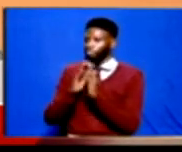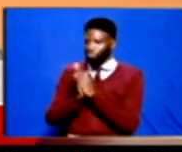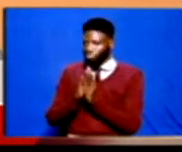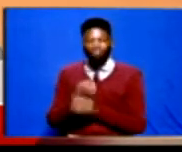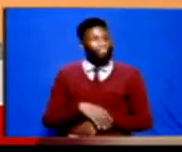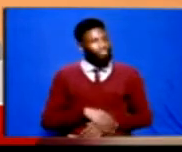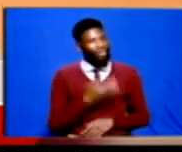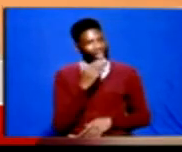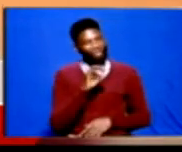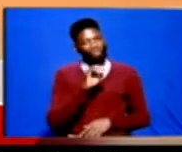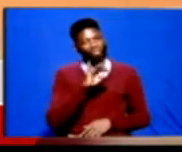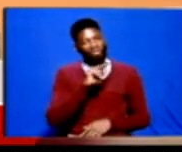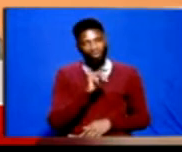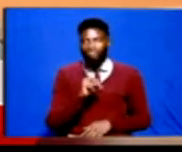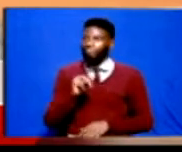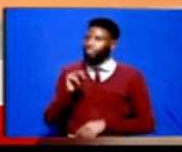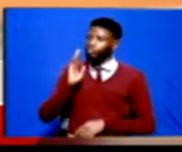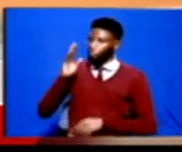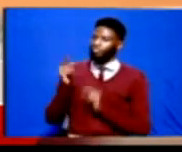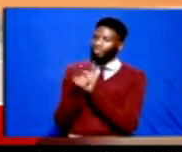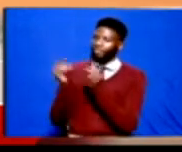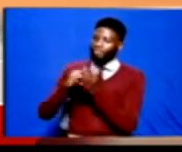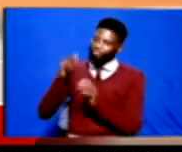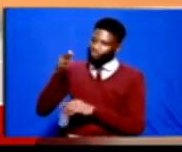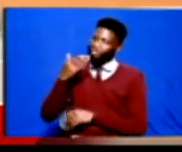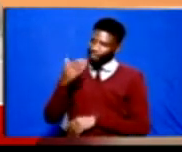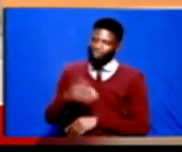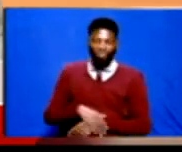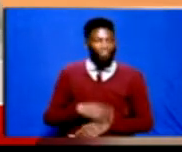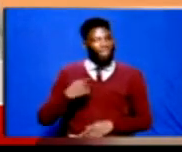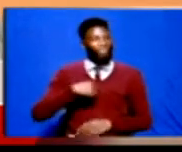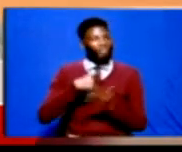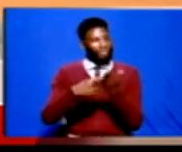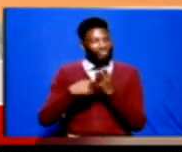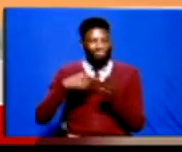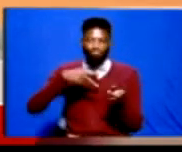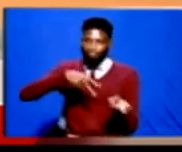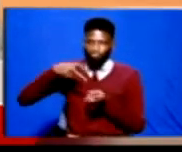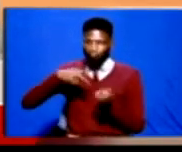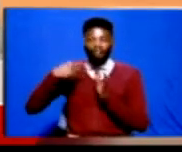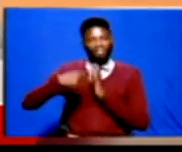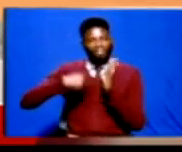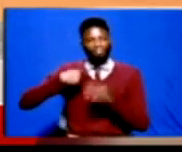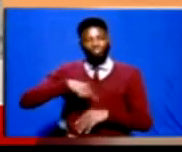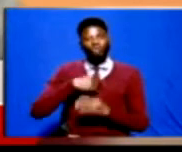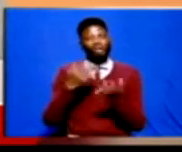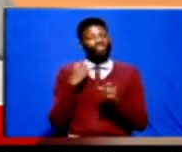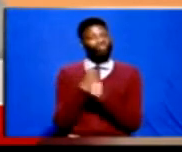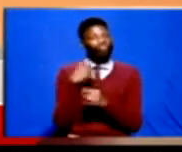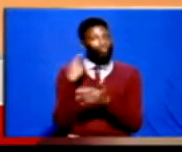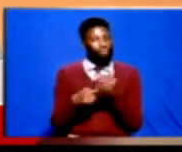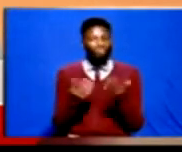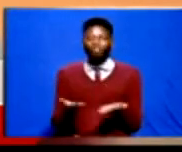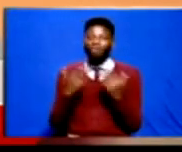We look forward to having you again in the future. Thank you, Kenneth. Thank you. And we've been discussing the extractive industry and what we need to do to boost our revenues